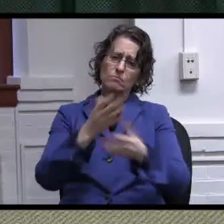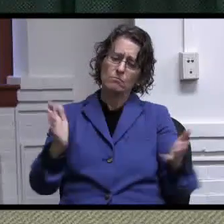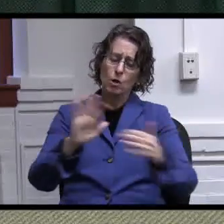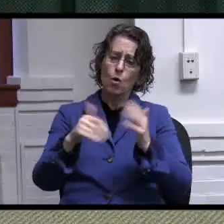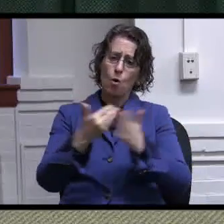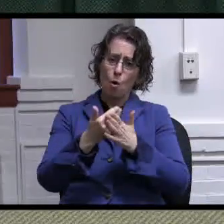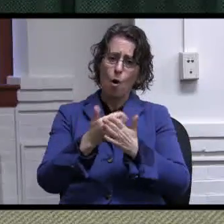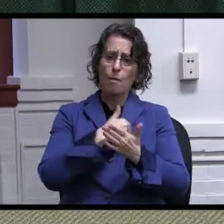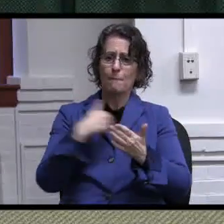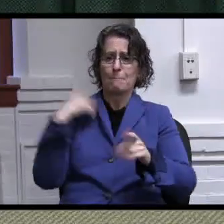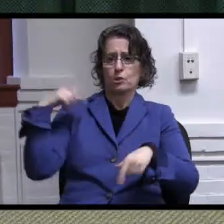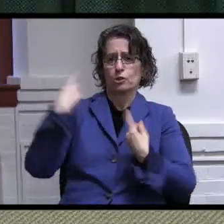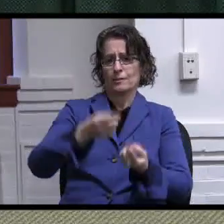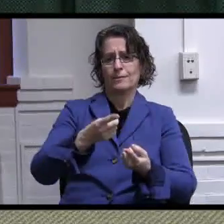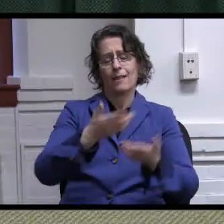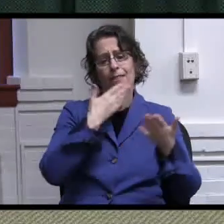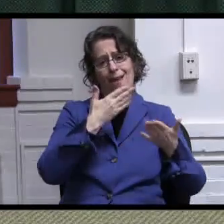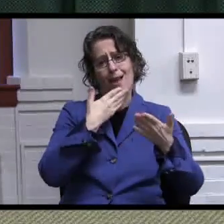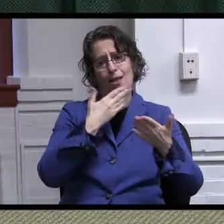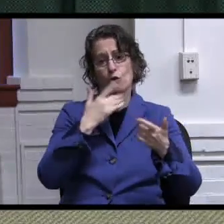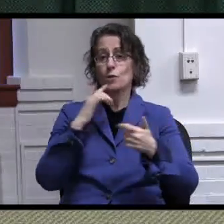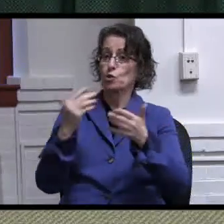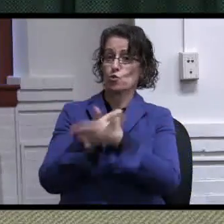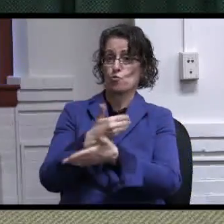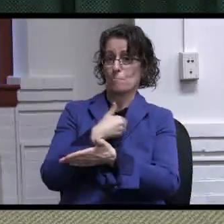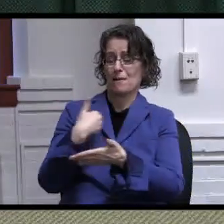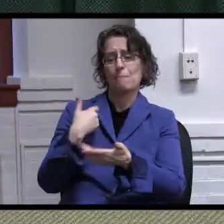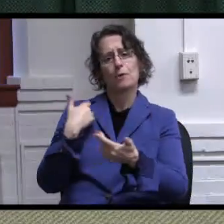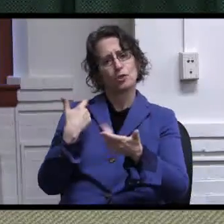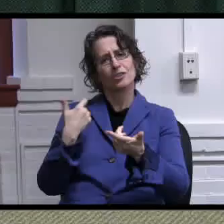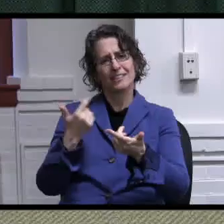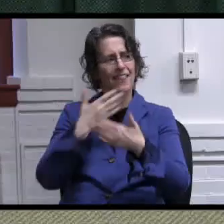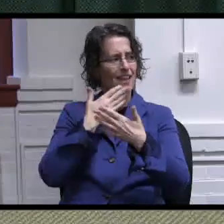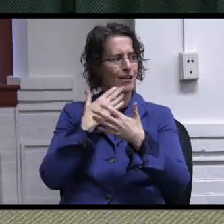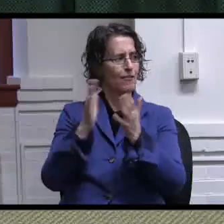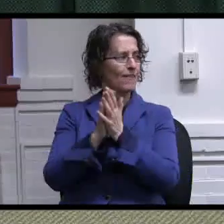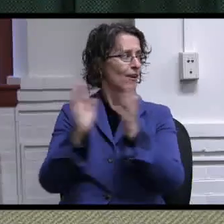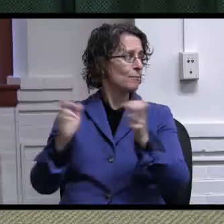and Tim on the board. Absolutely. So welcome. Thank you.